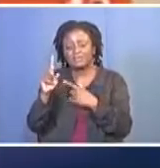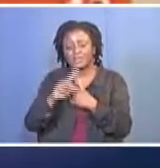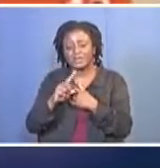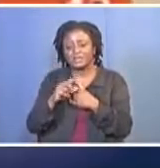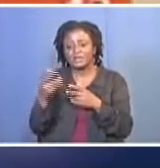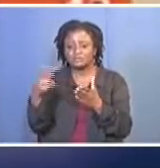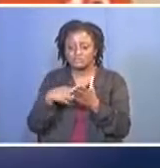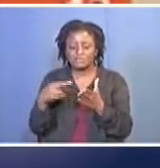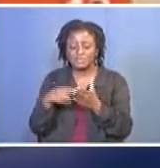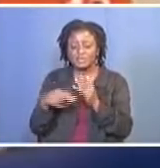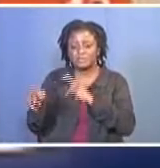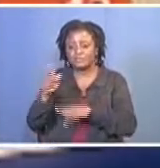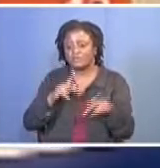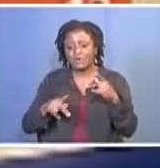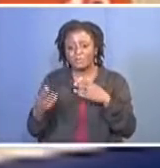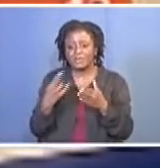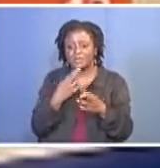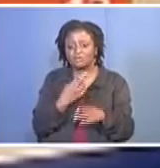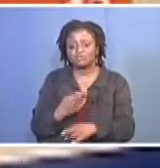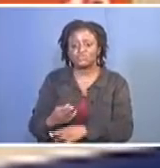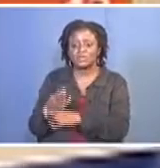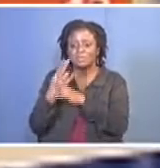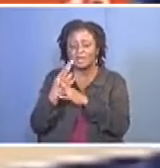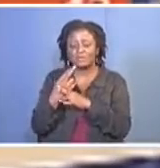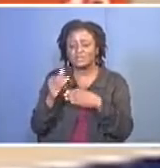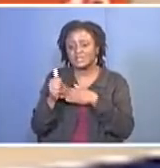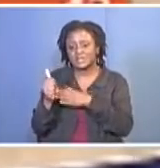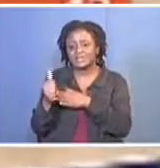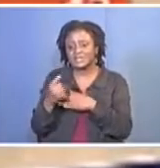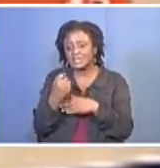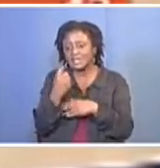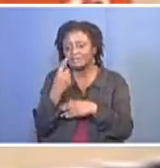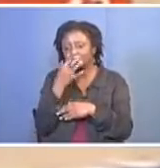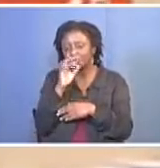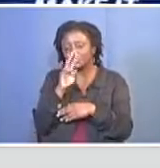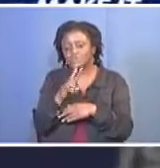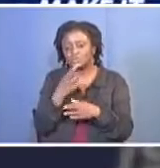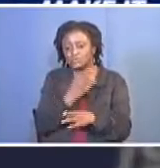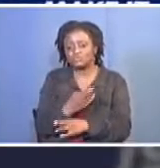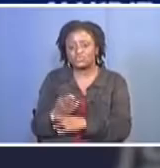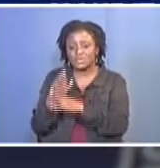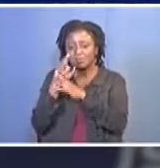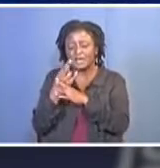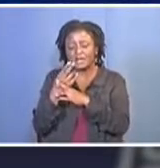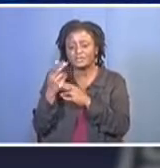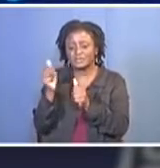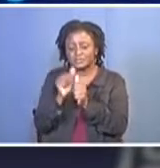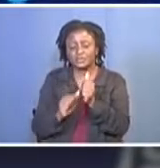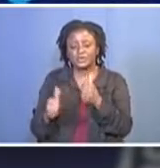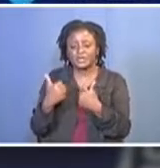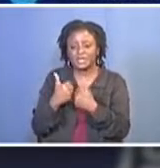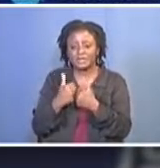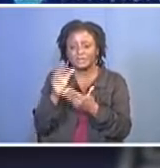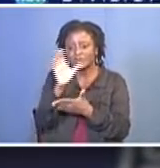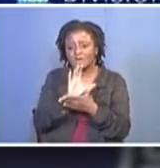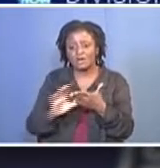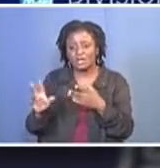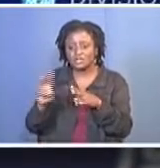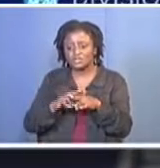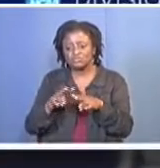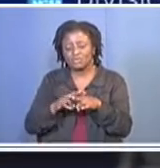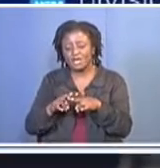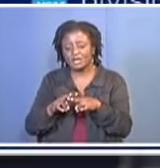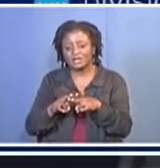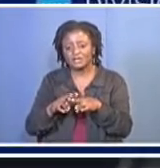rebounding, including the season with a league-leading 11.2 rebounds per game. In collegiate track news, Minnesota State